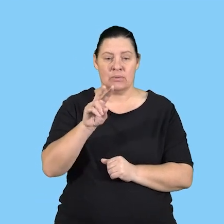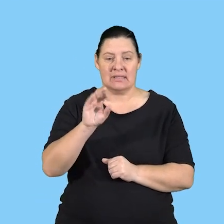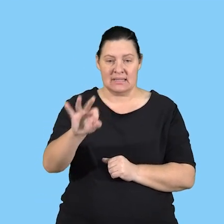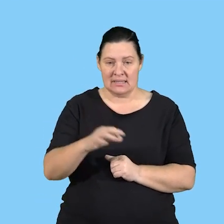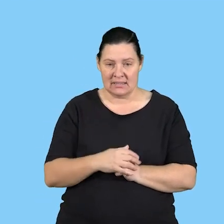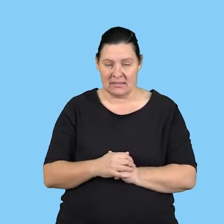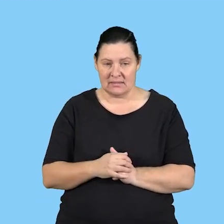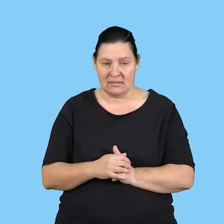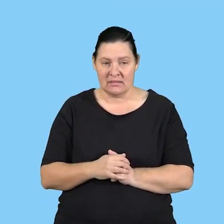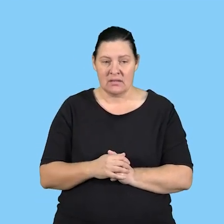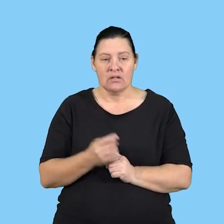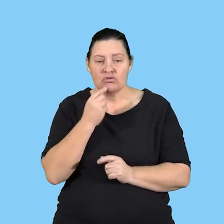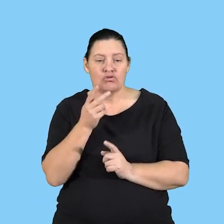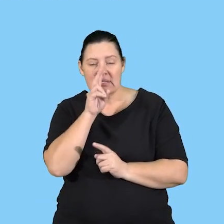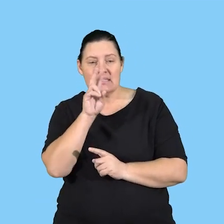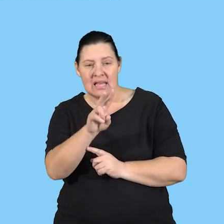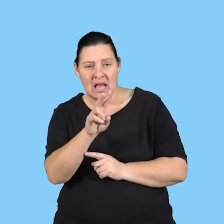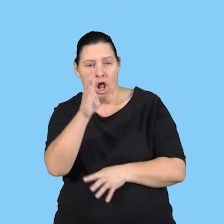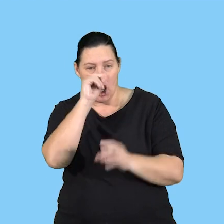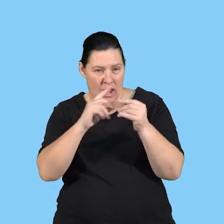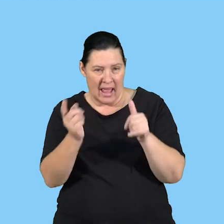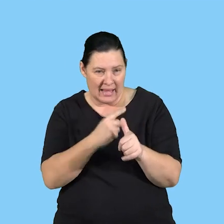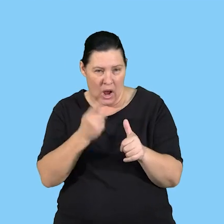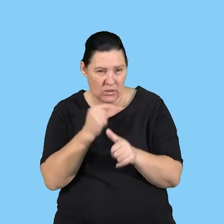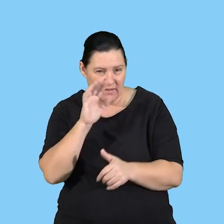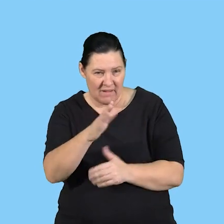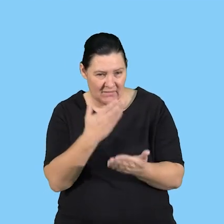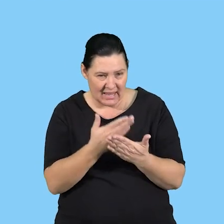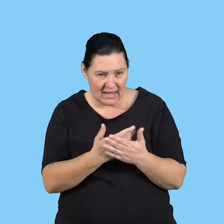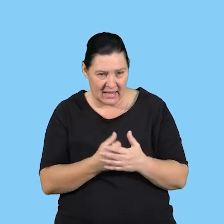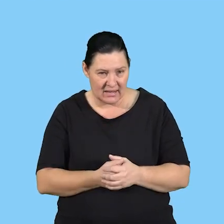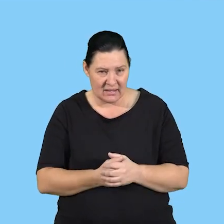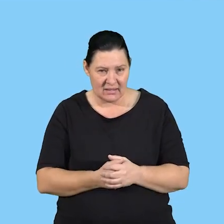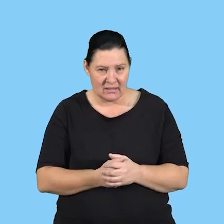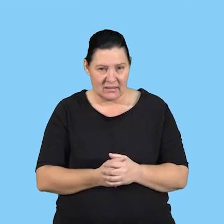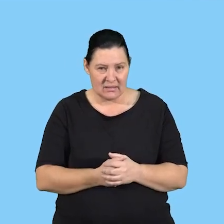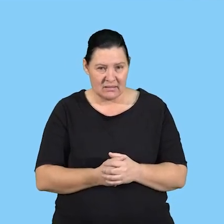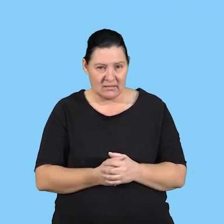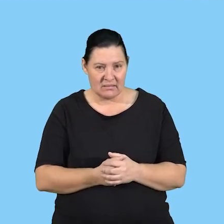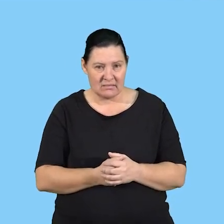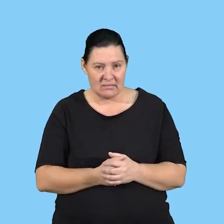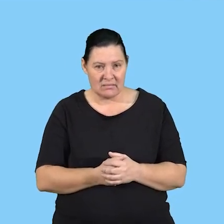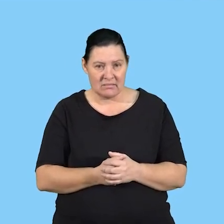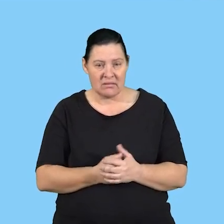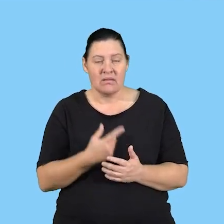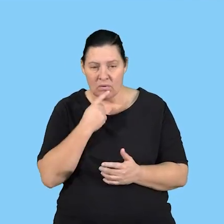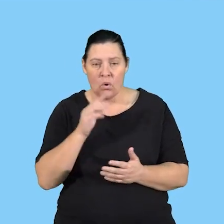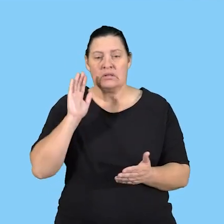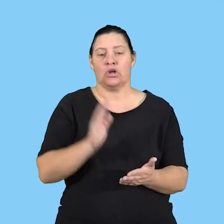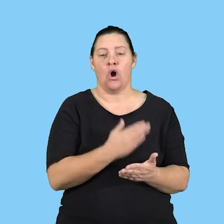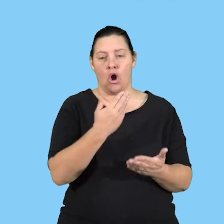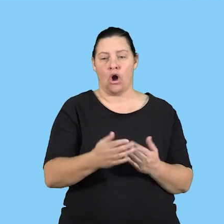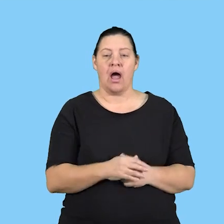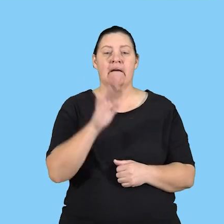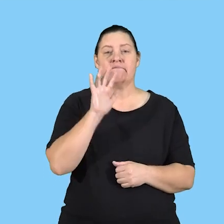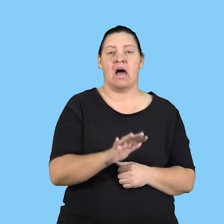2023. Just to see whether learners can count in 5s, which they're doing in the form of a song. We all know